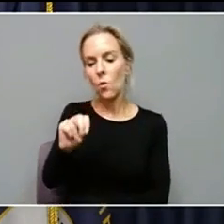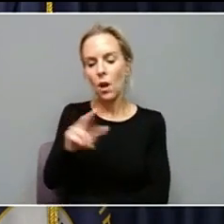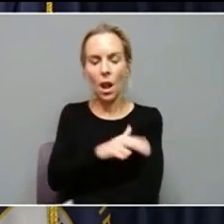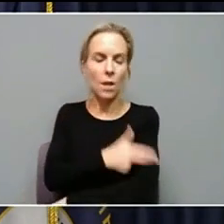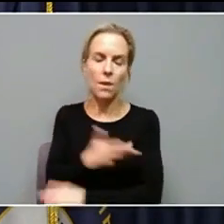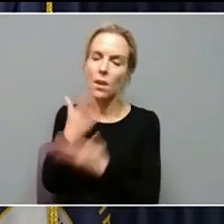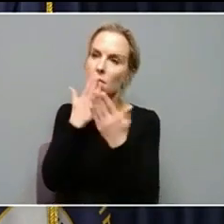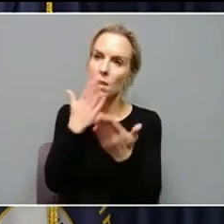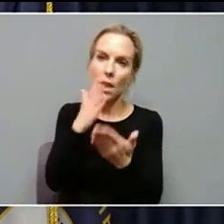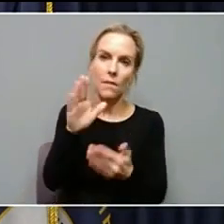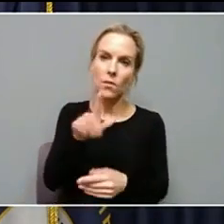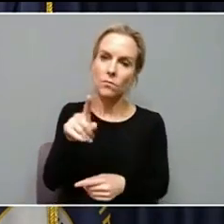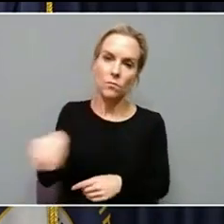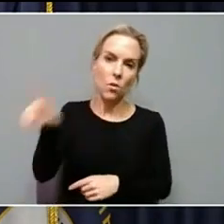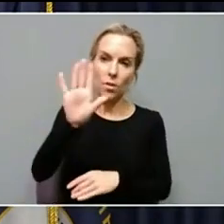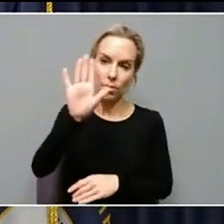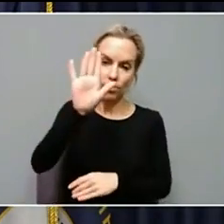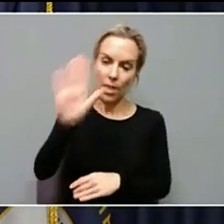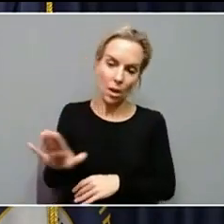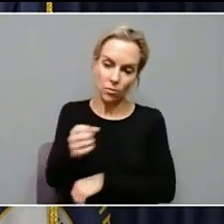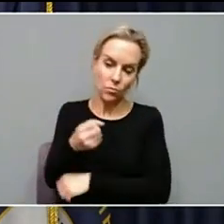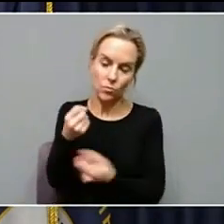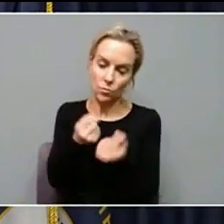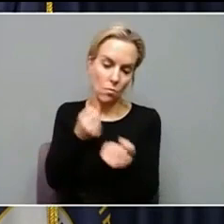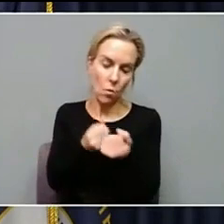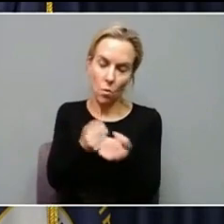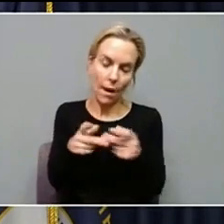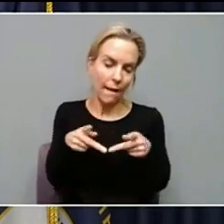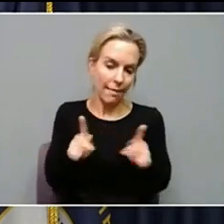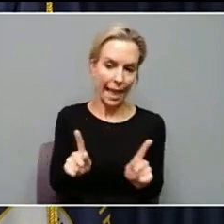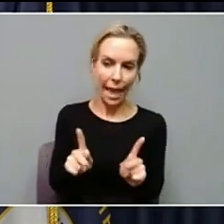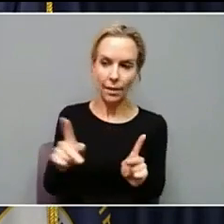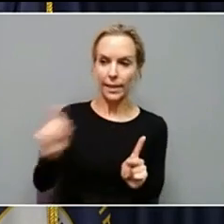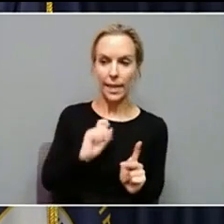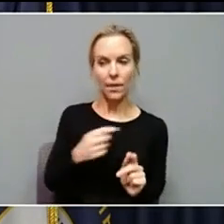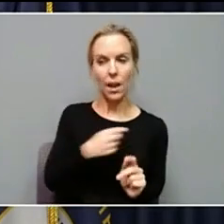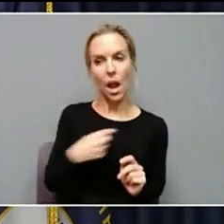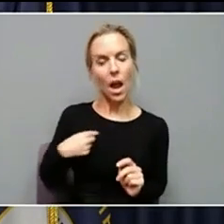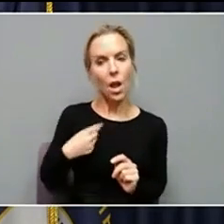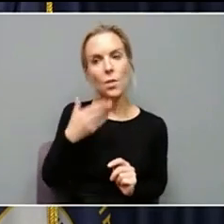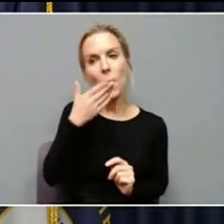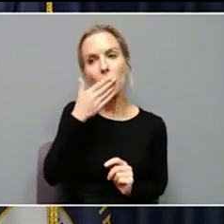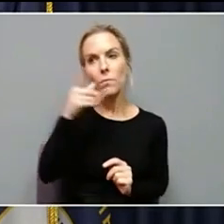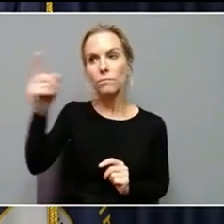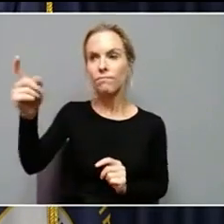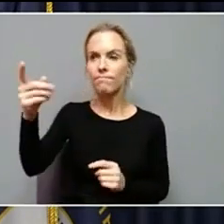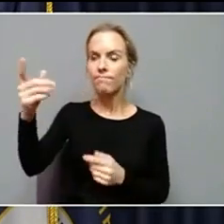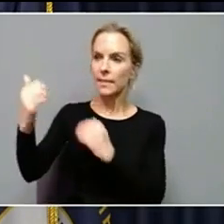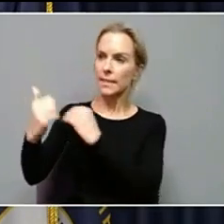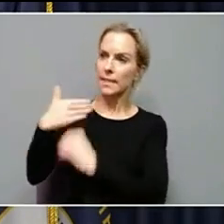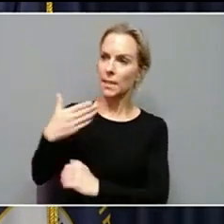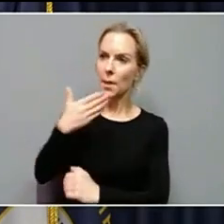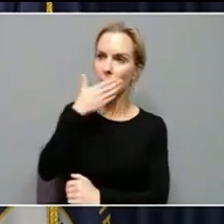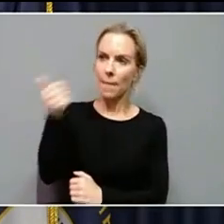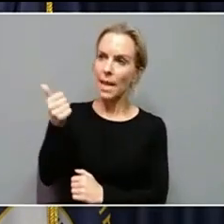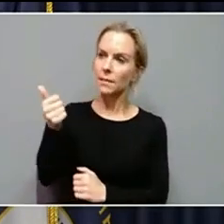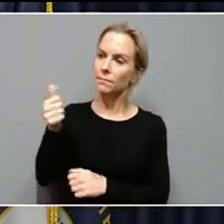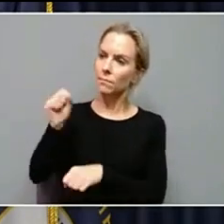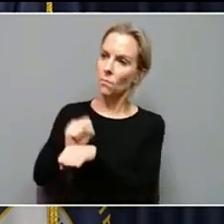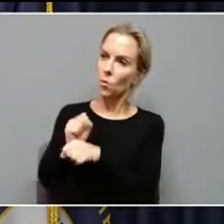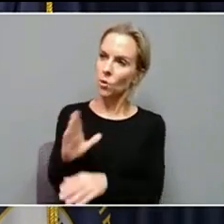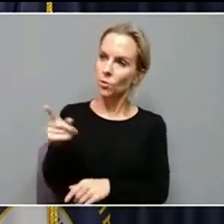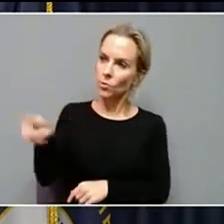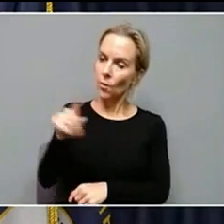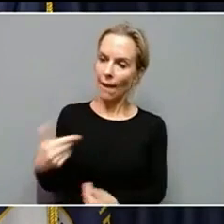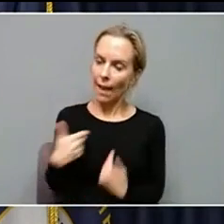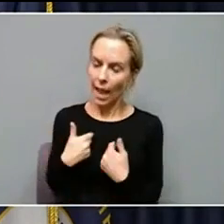for your support in allowing and giving us the best that you have. To date, The